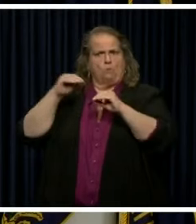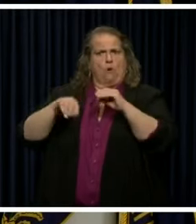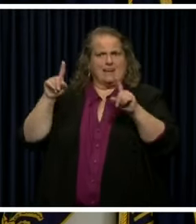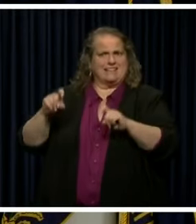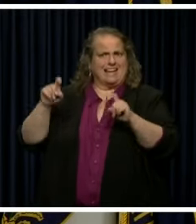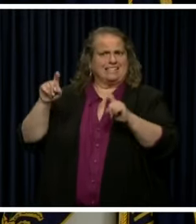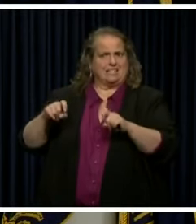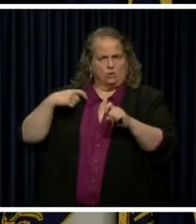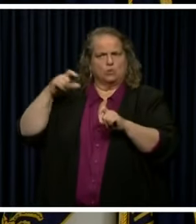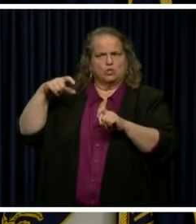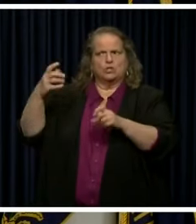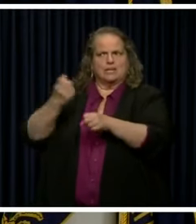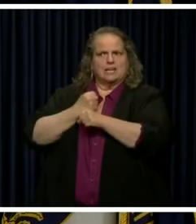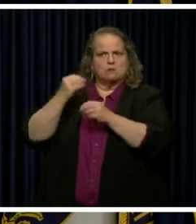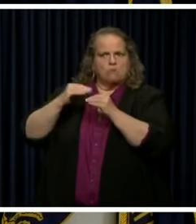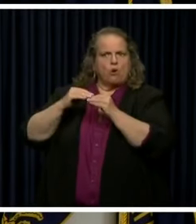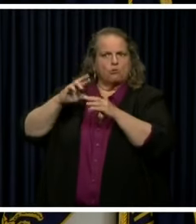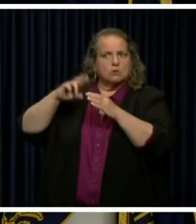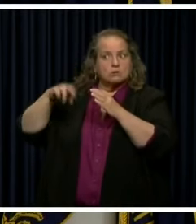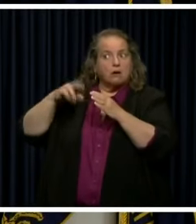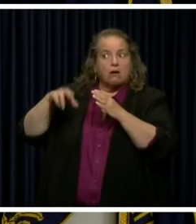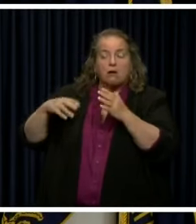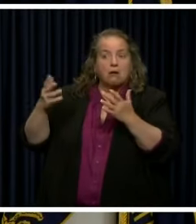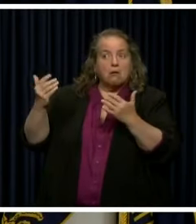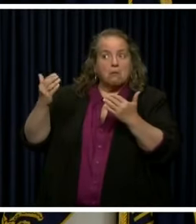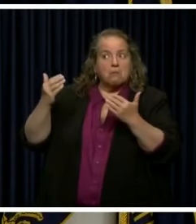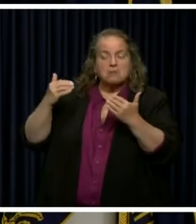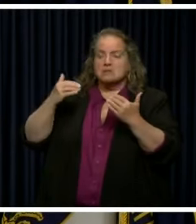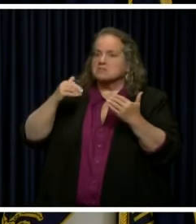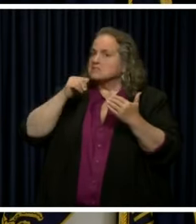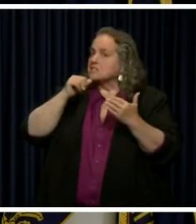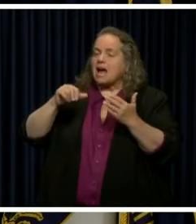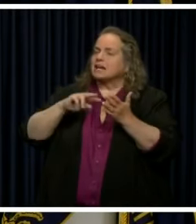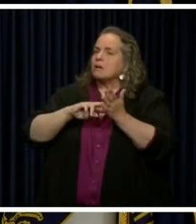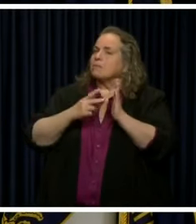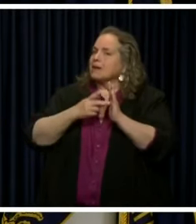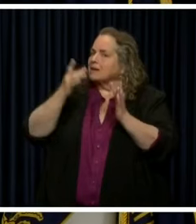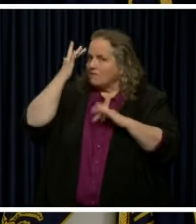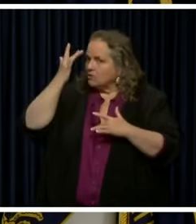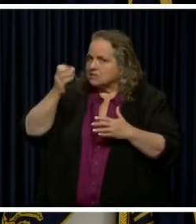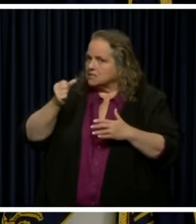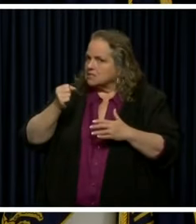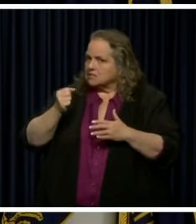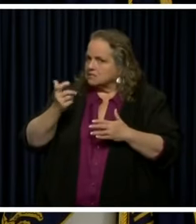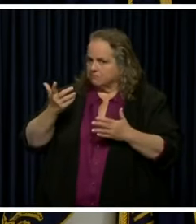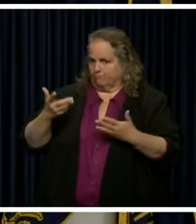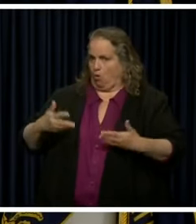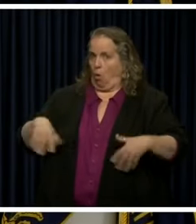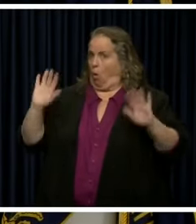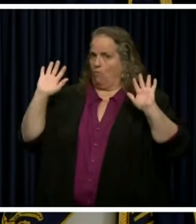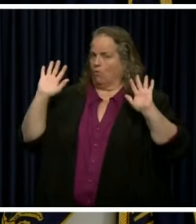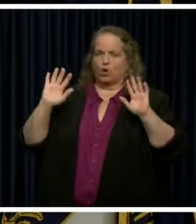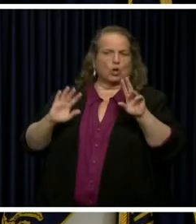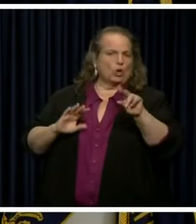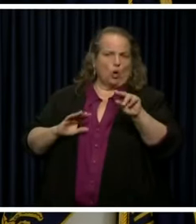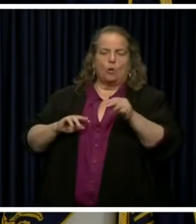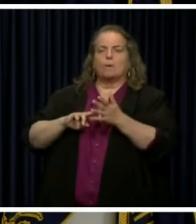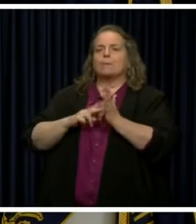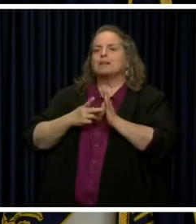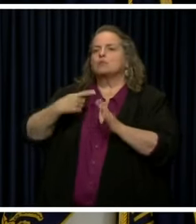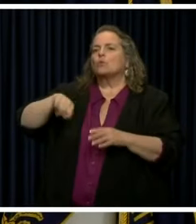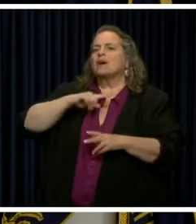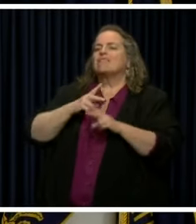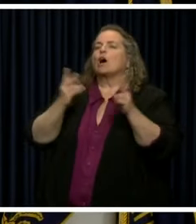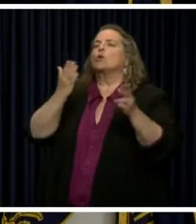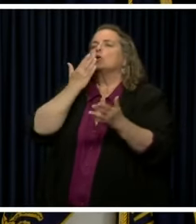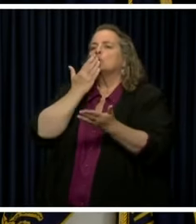again, a very positive sign. But it doesn't mean the virus is gone. It just means we're really good at following the